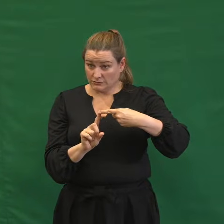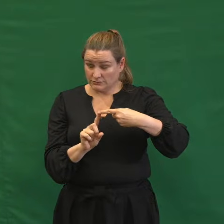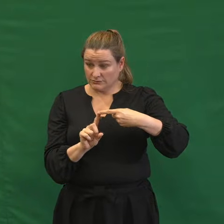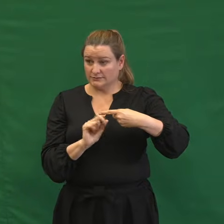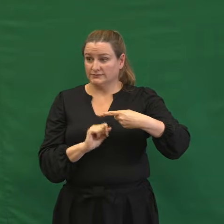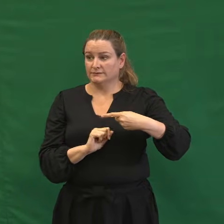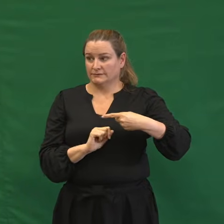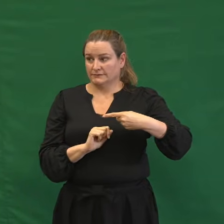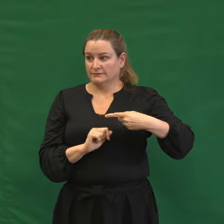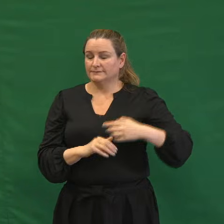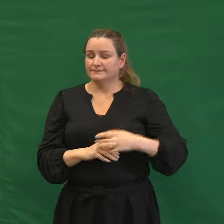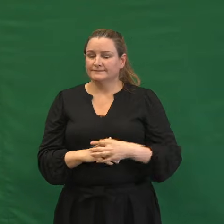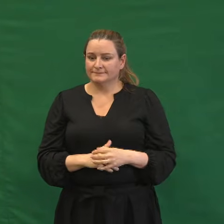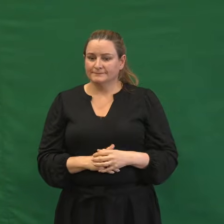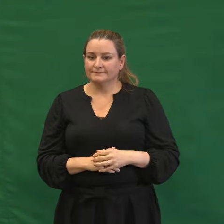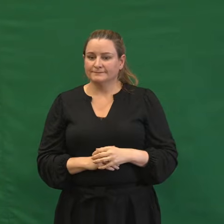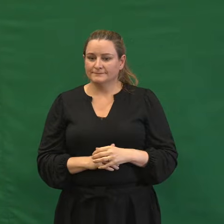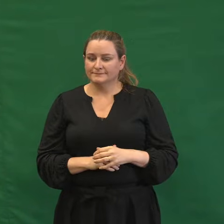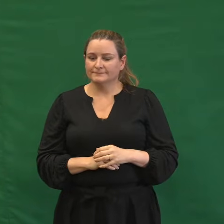there aren't many